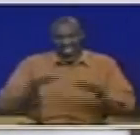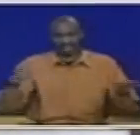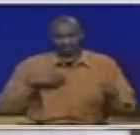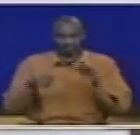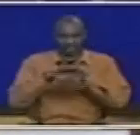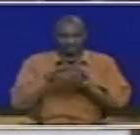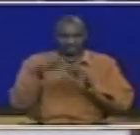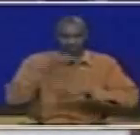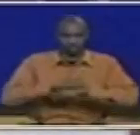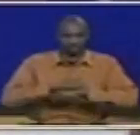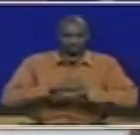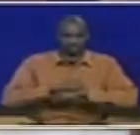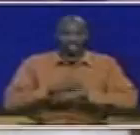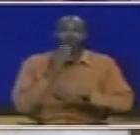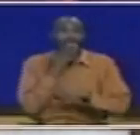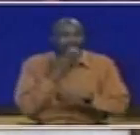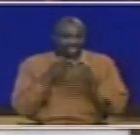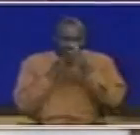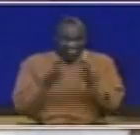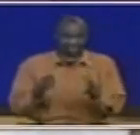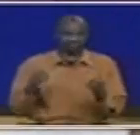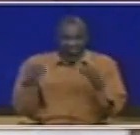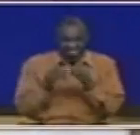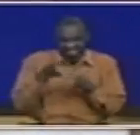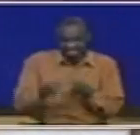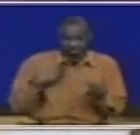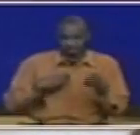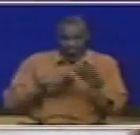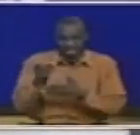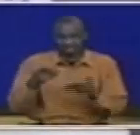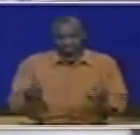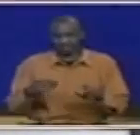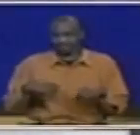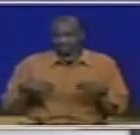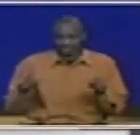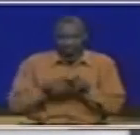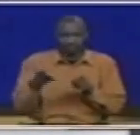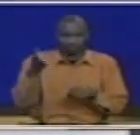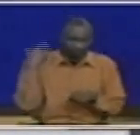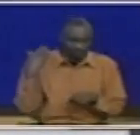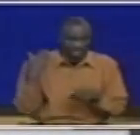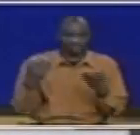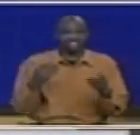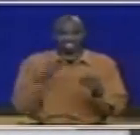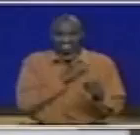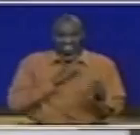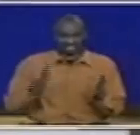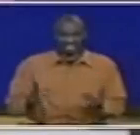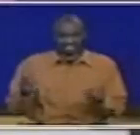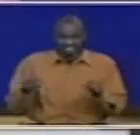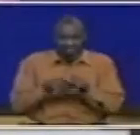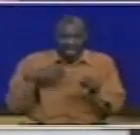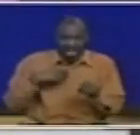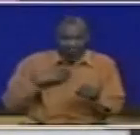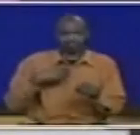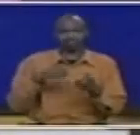School. Luhya leaders gathered here used the occasion to purchase a political lifeline for immediate former Bungoma County Senator and one of court